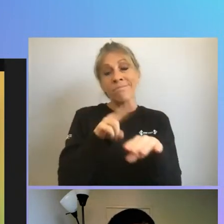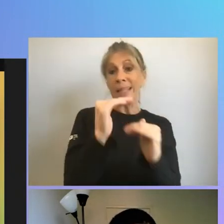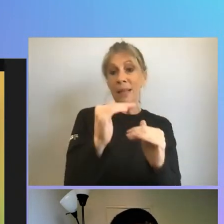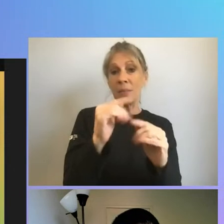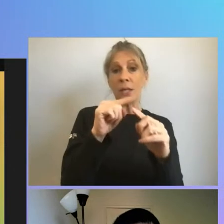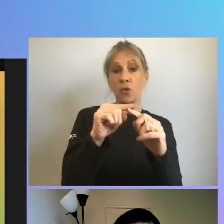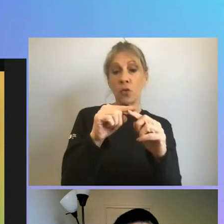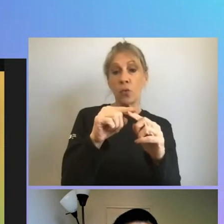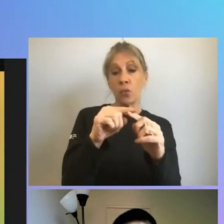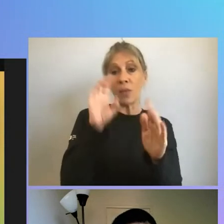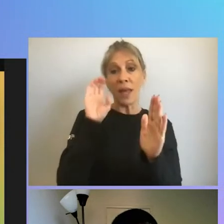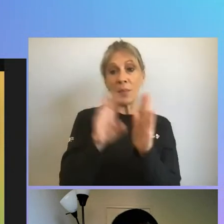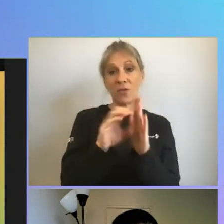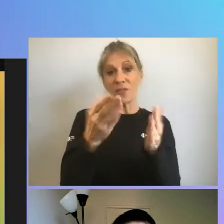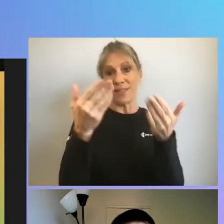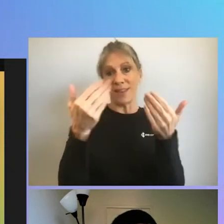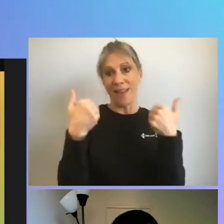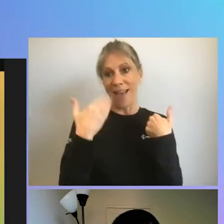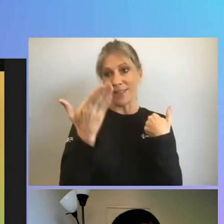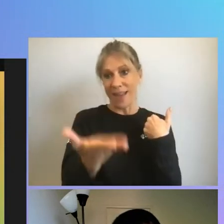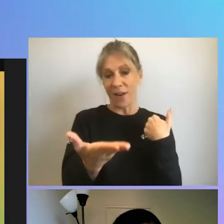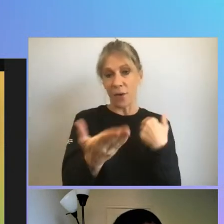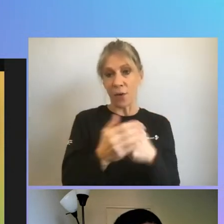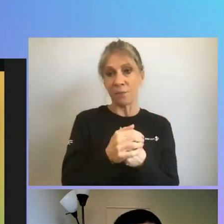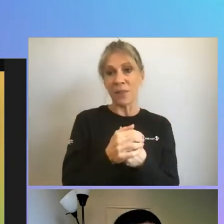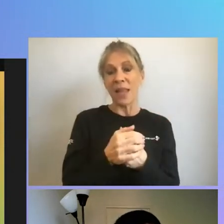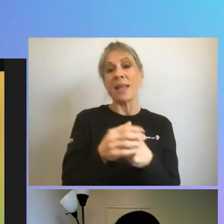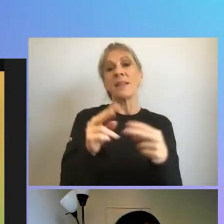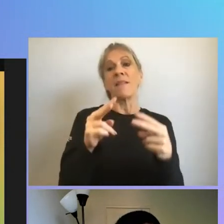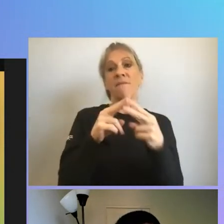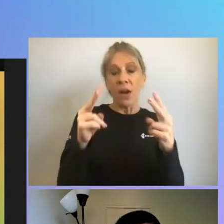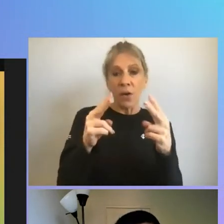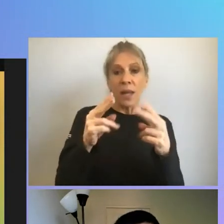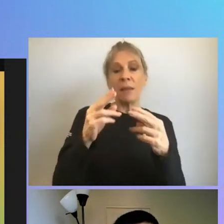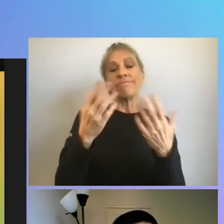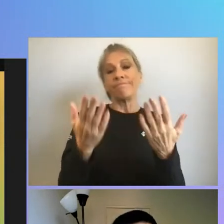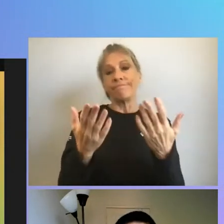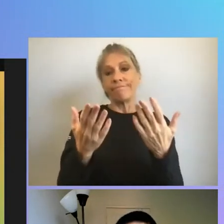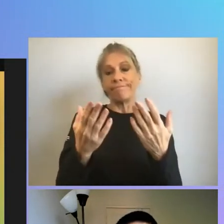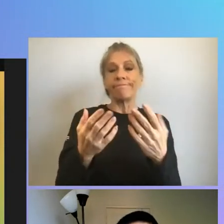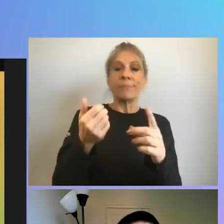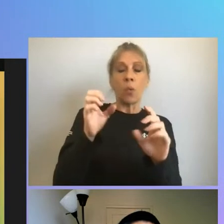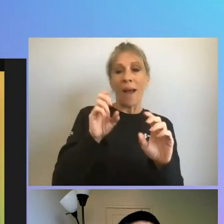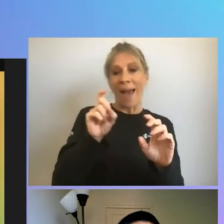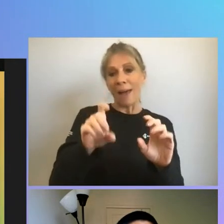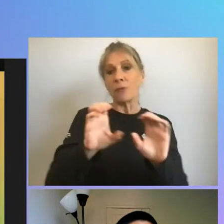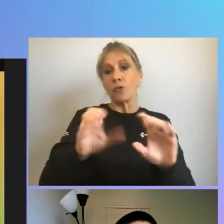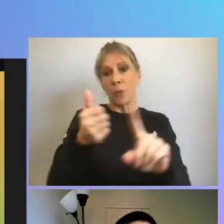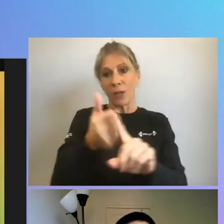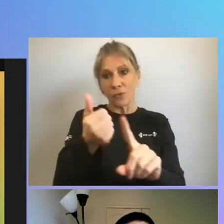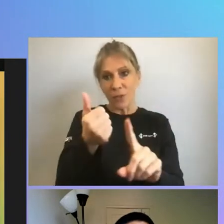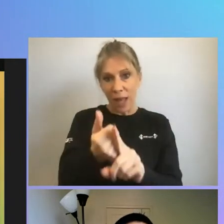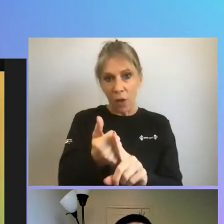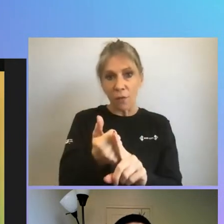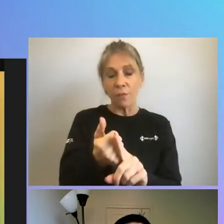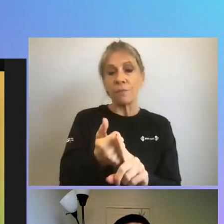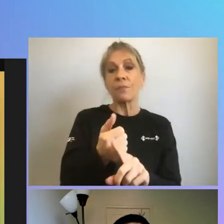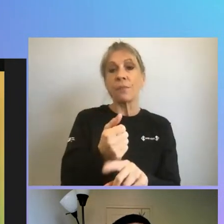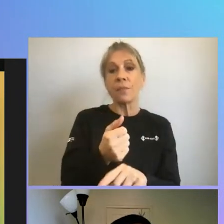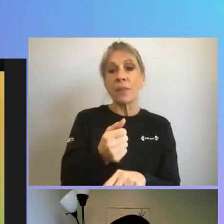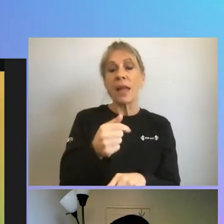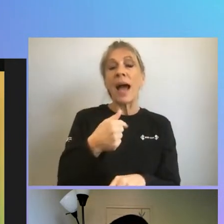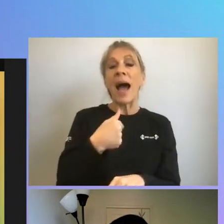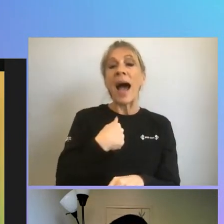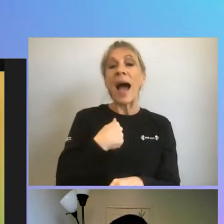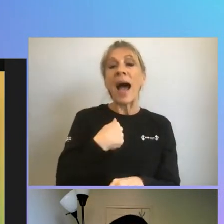that he has. And this is a very manual process. And so this is, I would also say that this is not